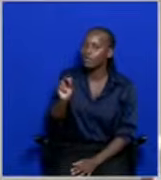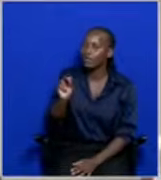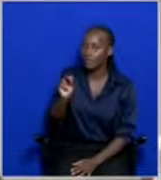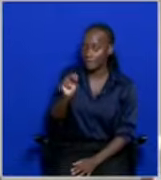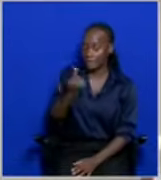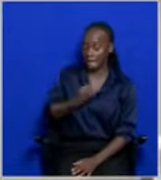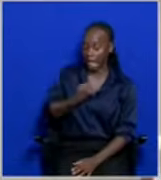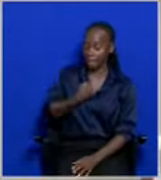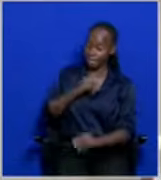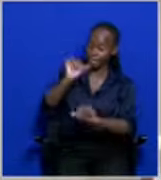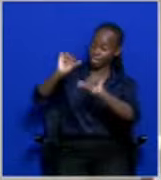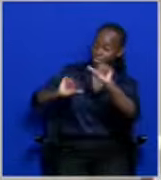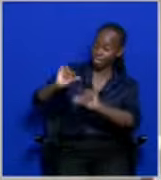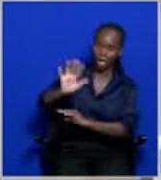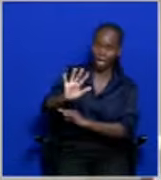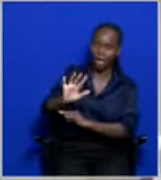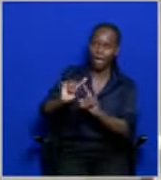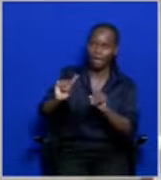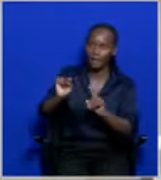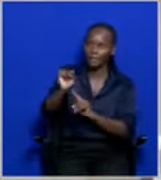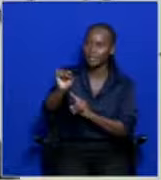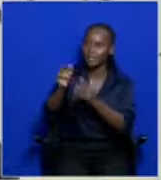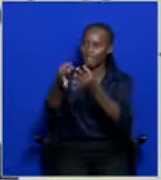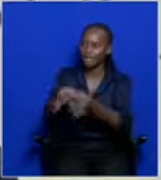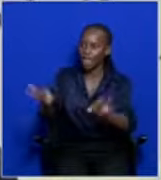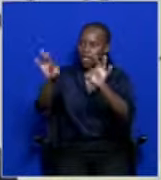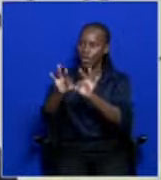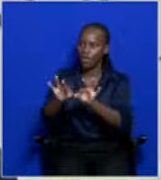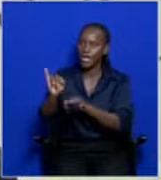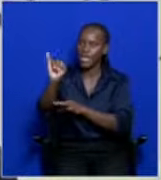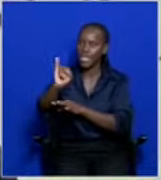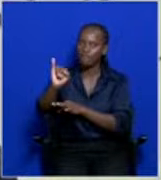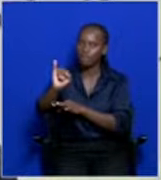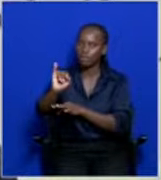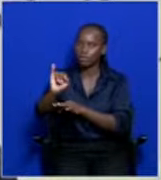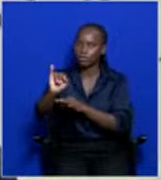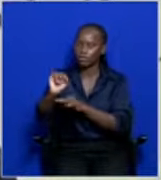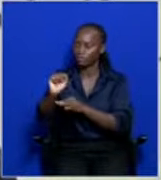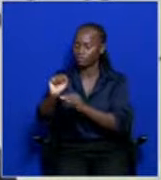that you say it's 14 million. So you Yes. accept it. Thank you.